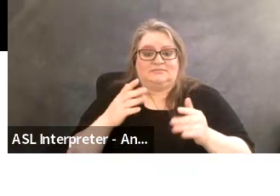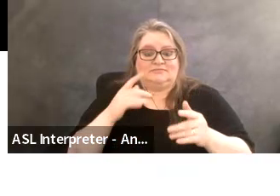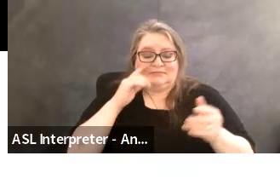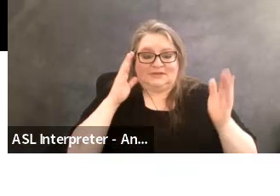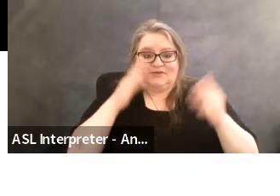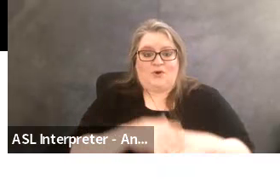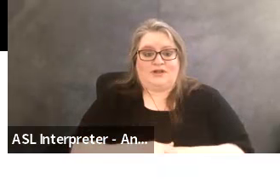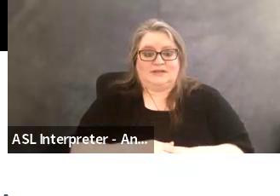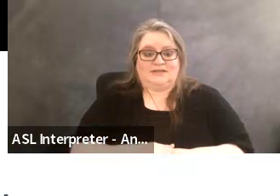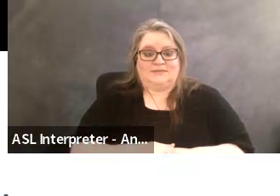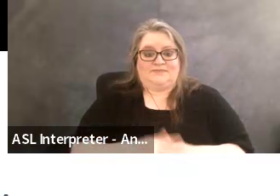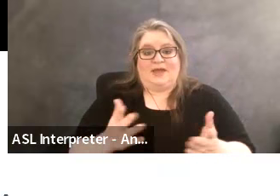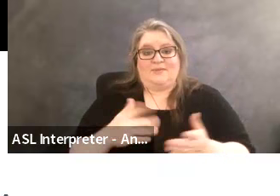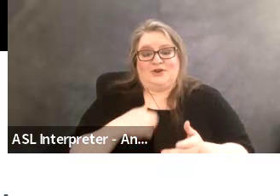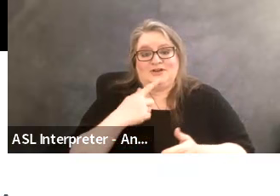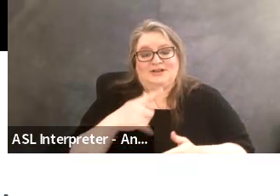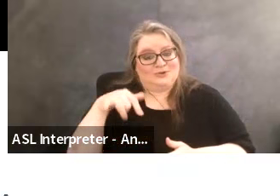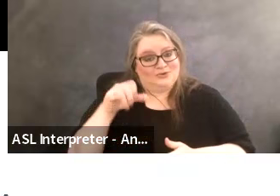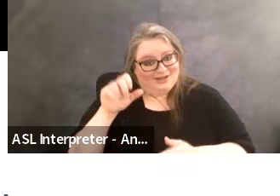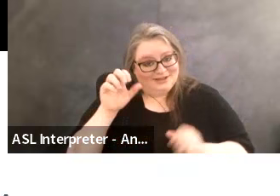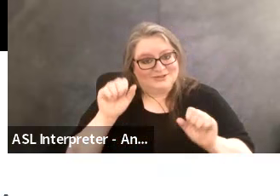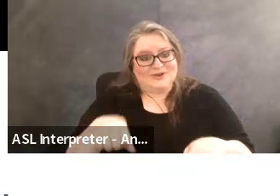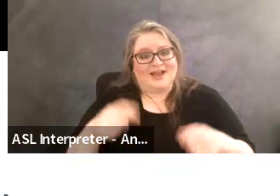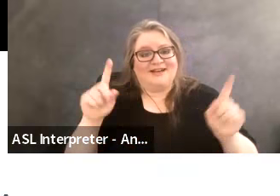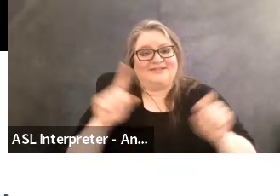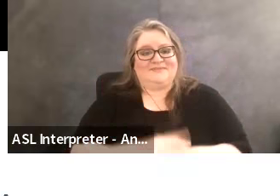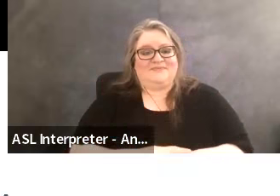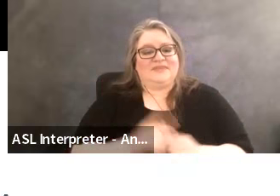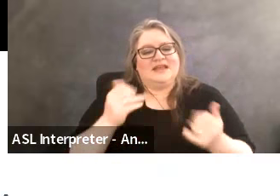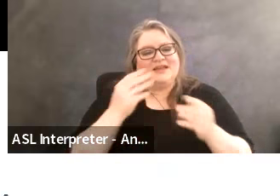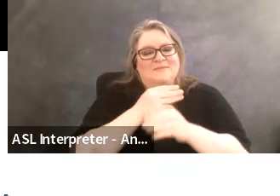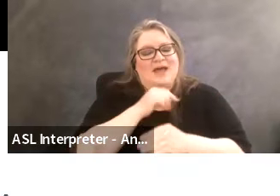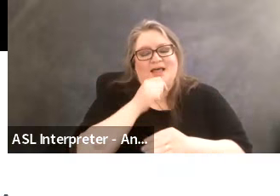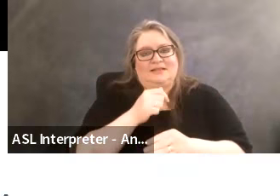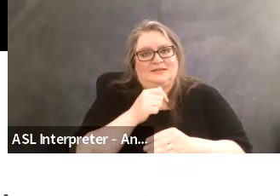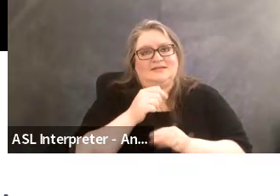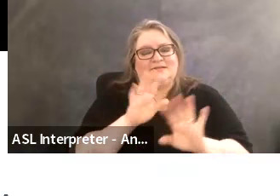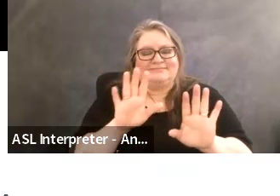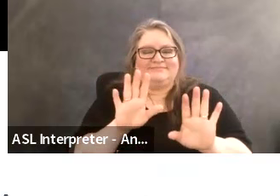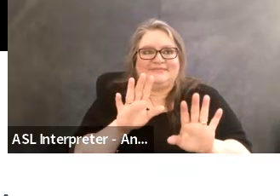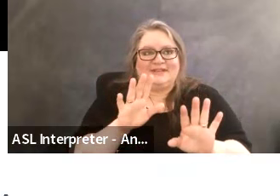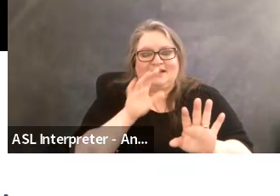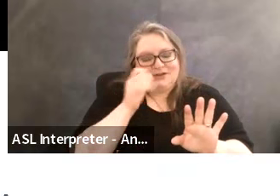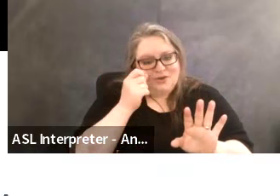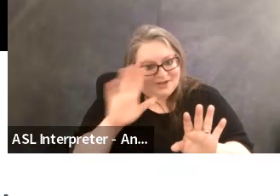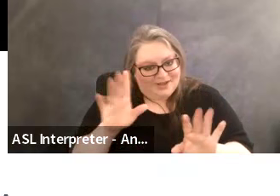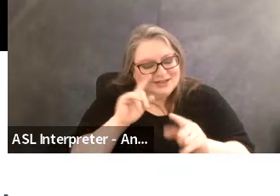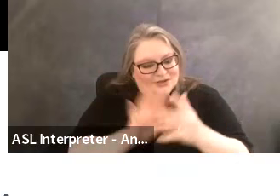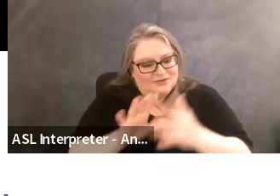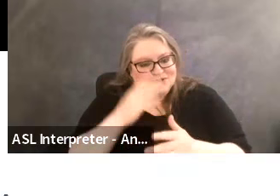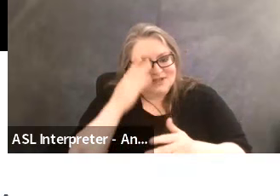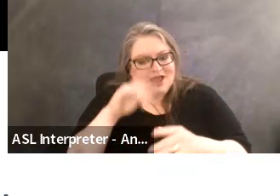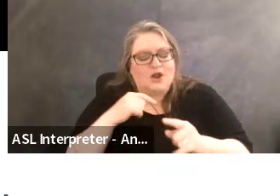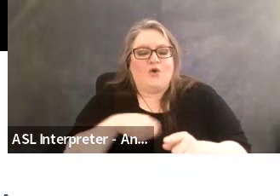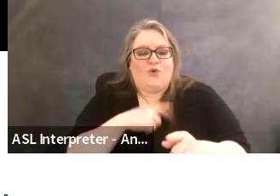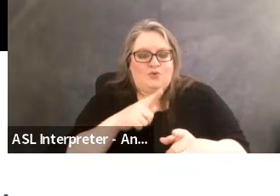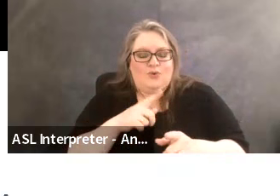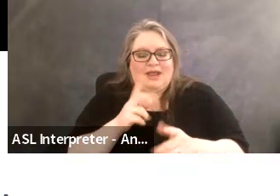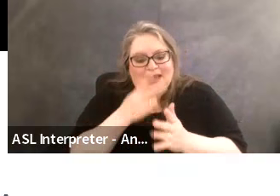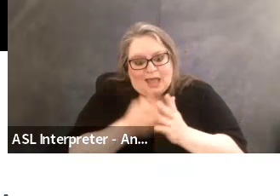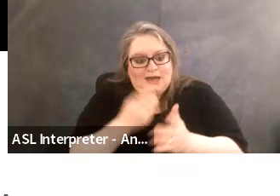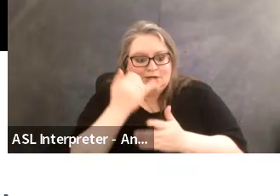you that yes, you can. This math is confusing. I don't get it. I understand. We got into business. We got